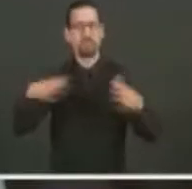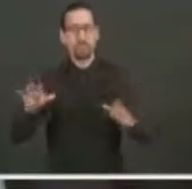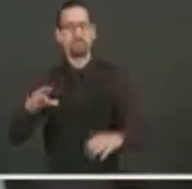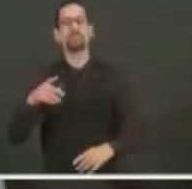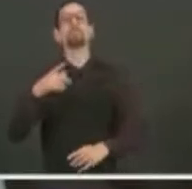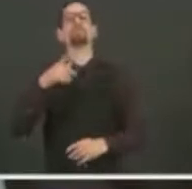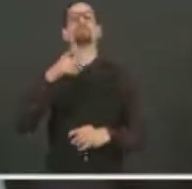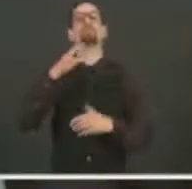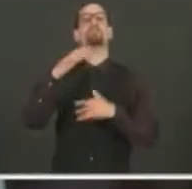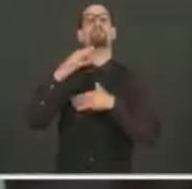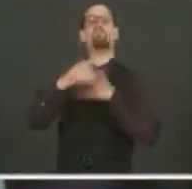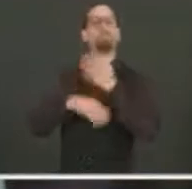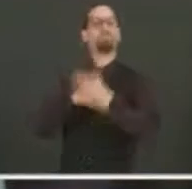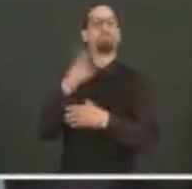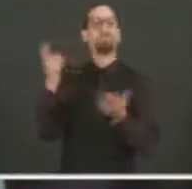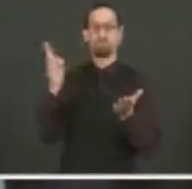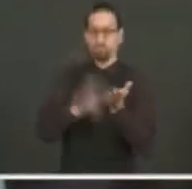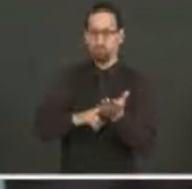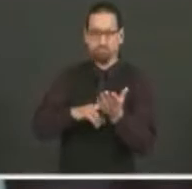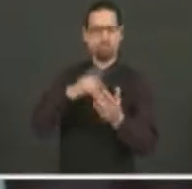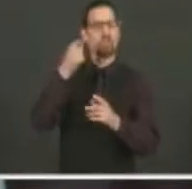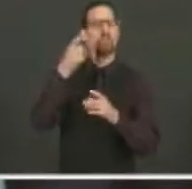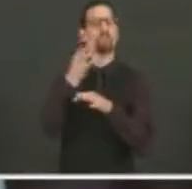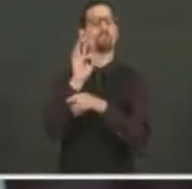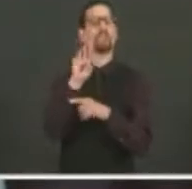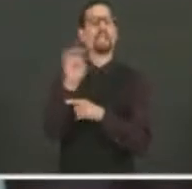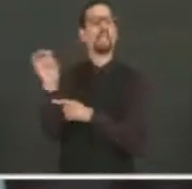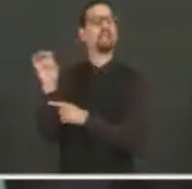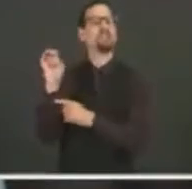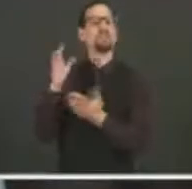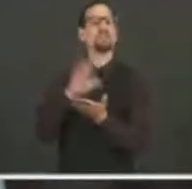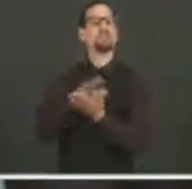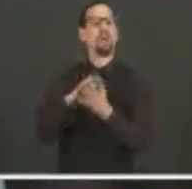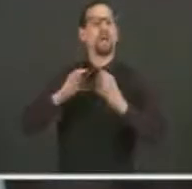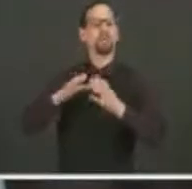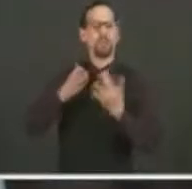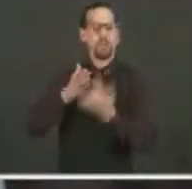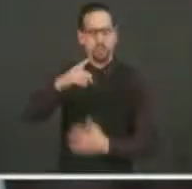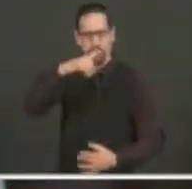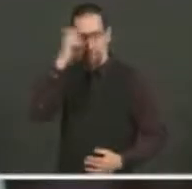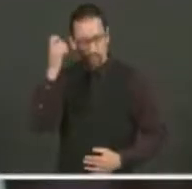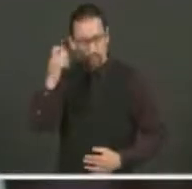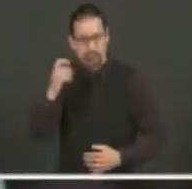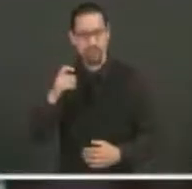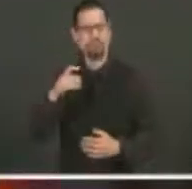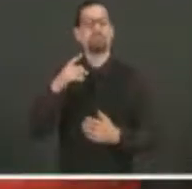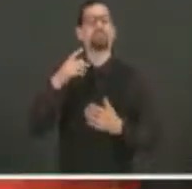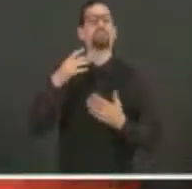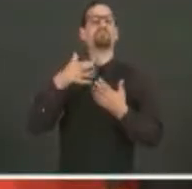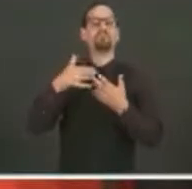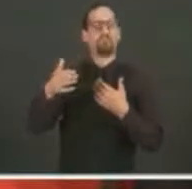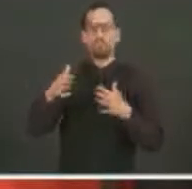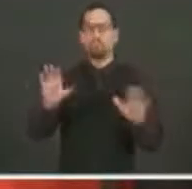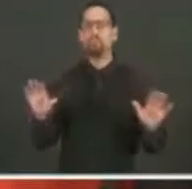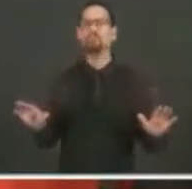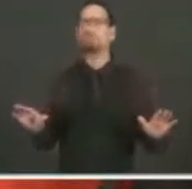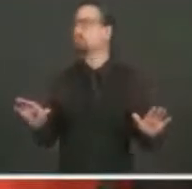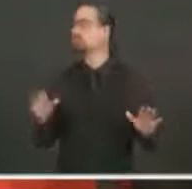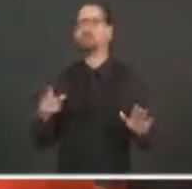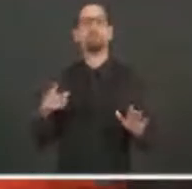for free online coursework this summer. I announced that on